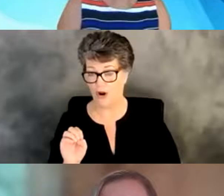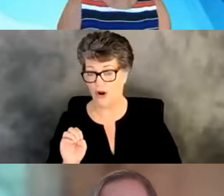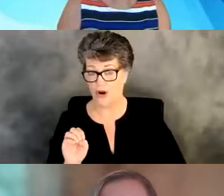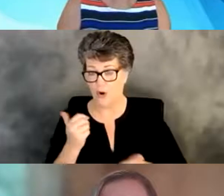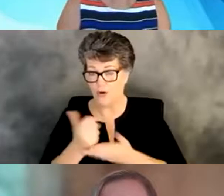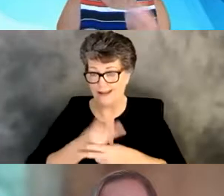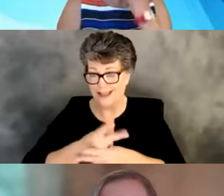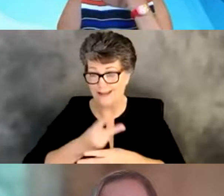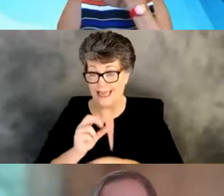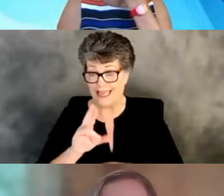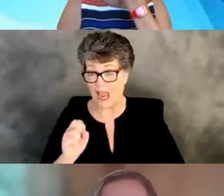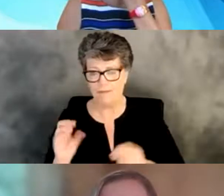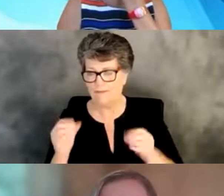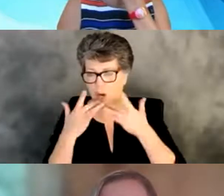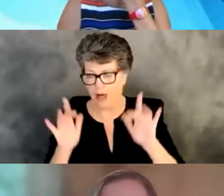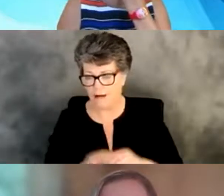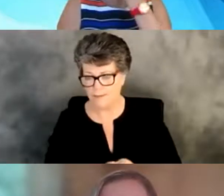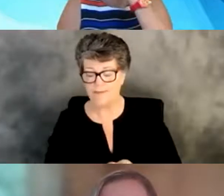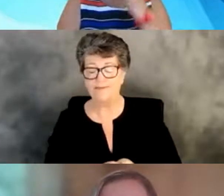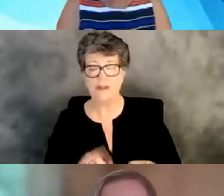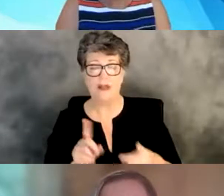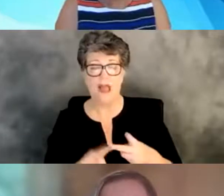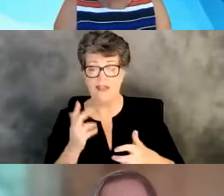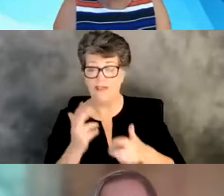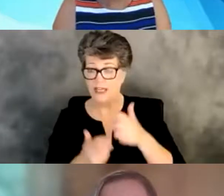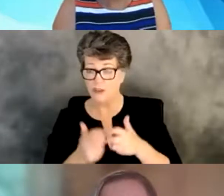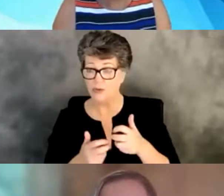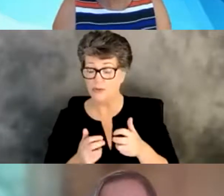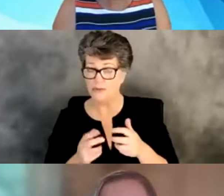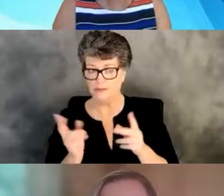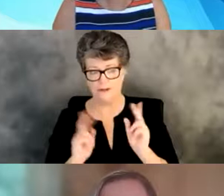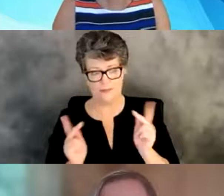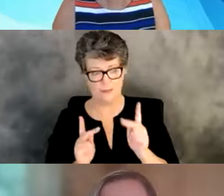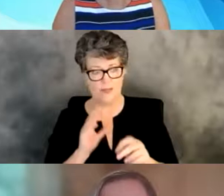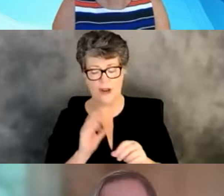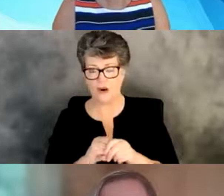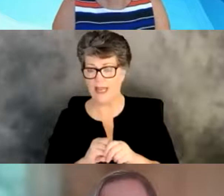all. Then we have the issue of folks that are in